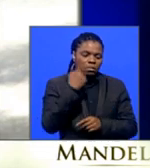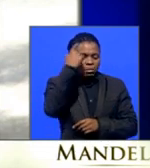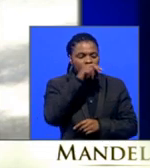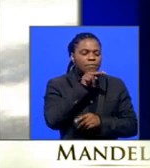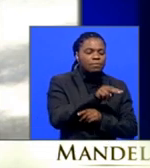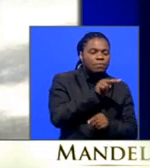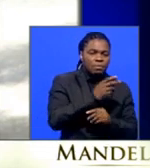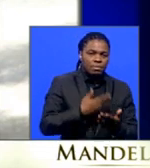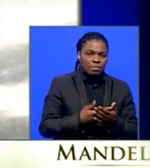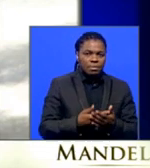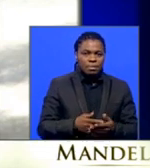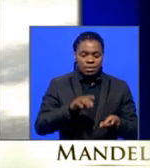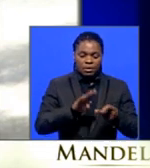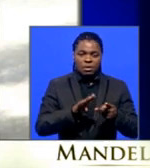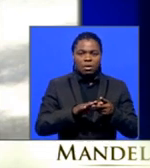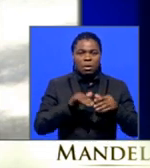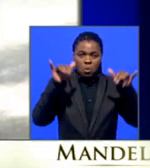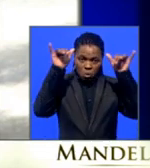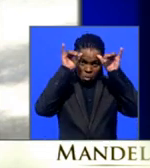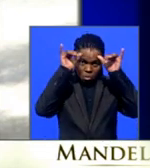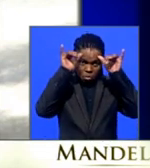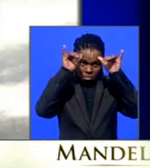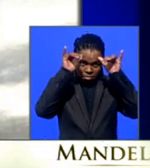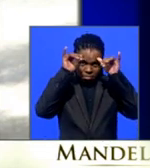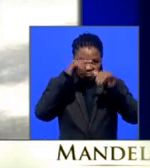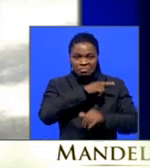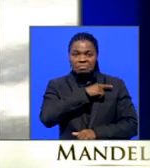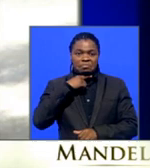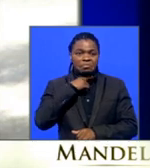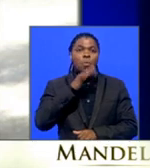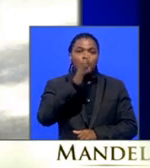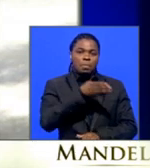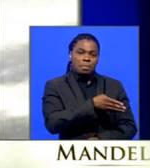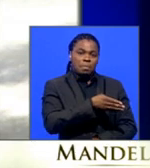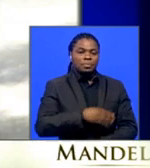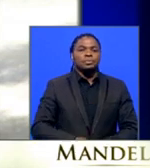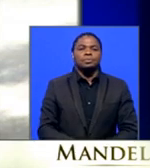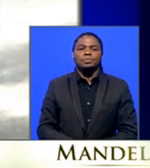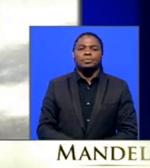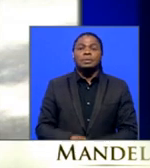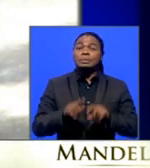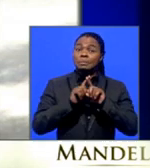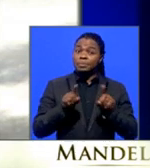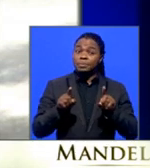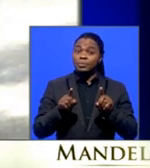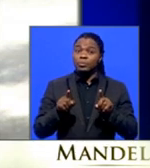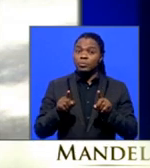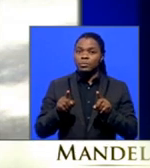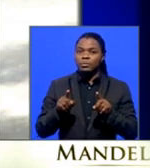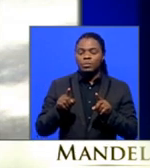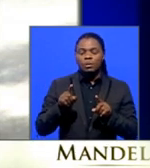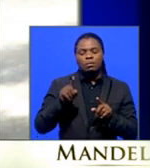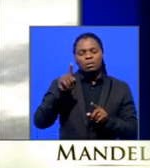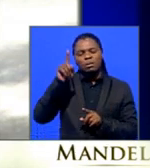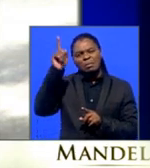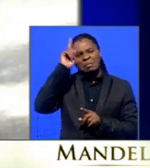they will be in a cow as well, I think, slaughtered. But according to African